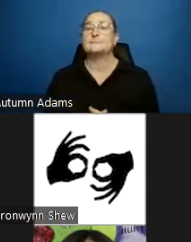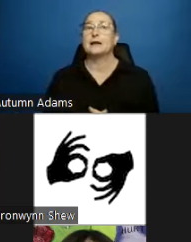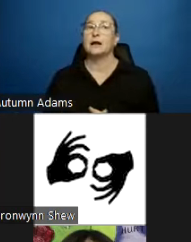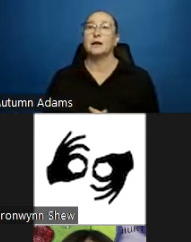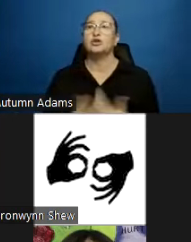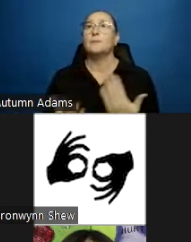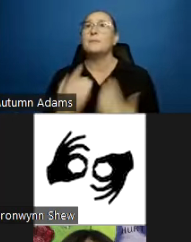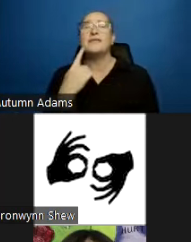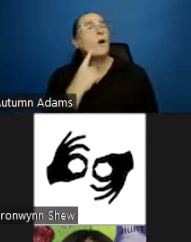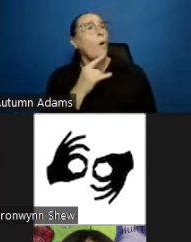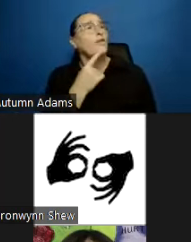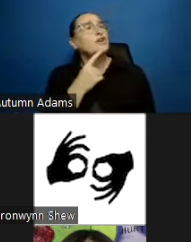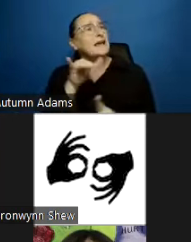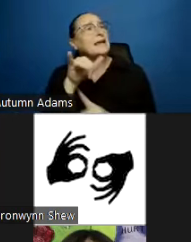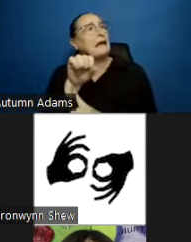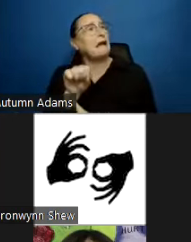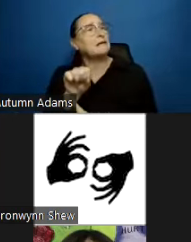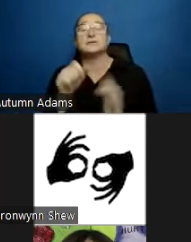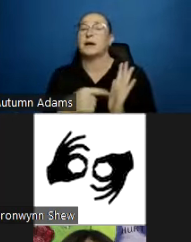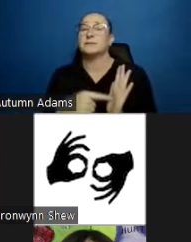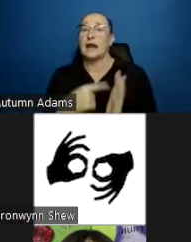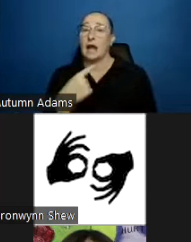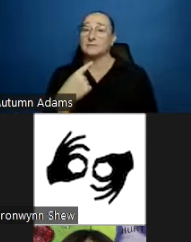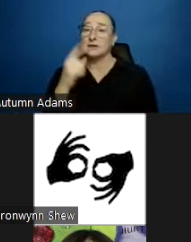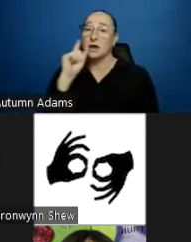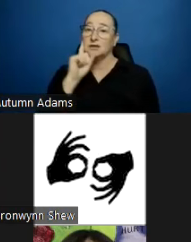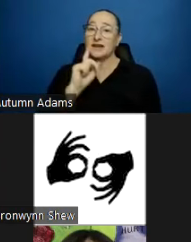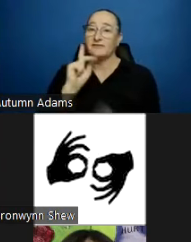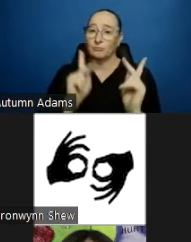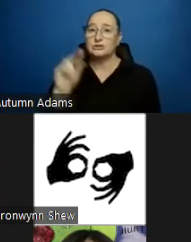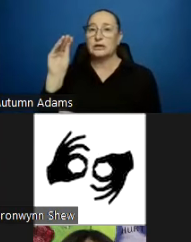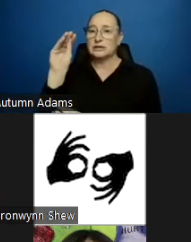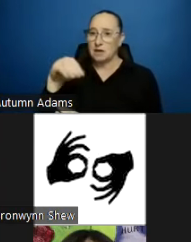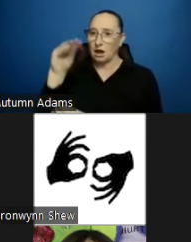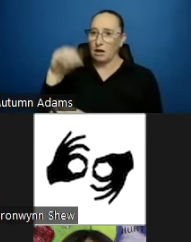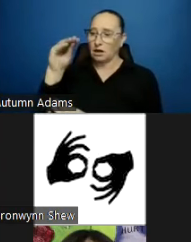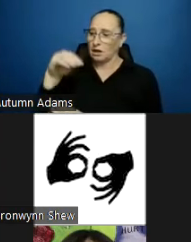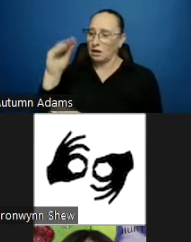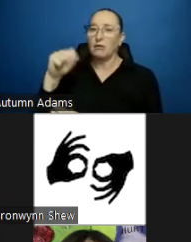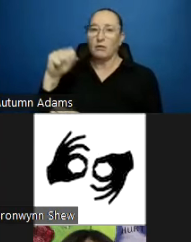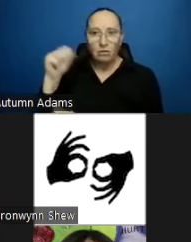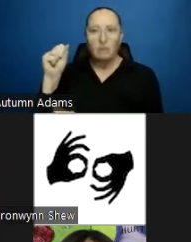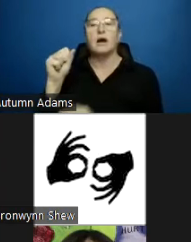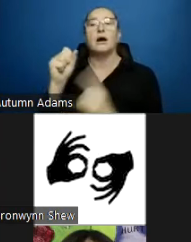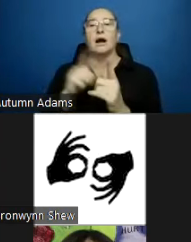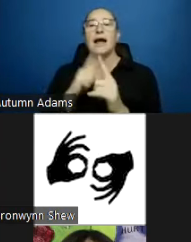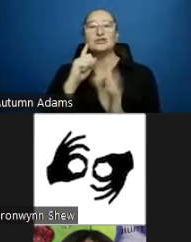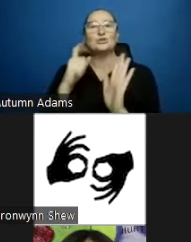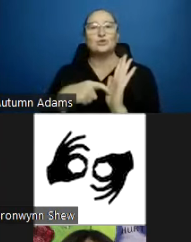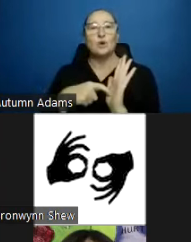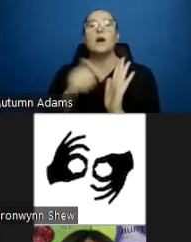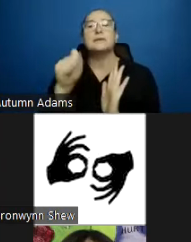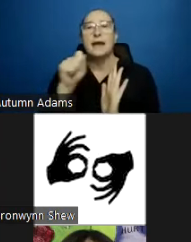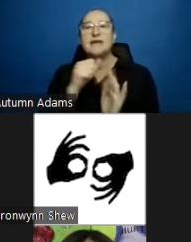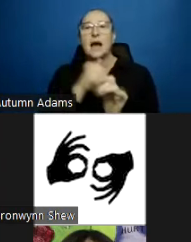think, oh, they're saying yes. Sometimes a deaf person is nodding ahead like as an indication, like, okay, yes, I'm